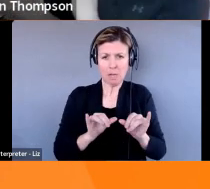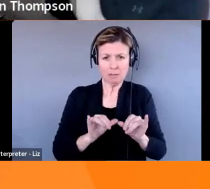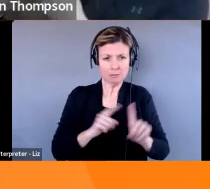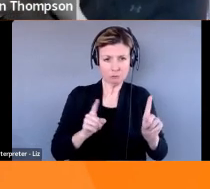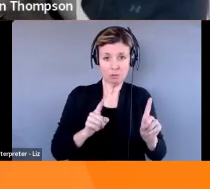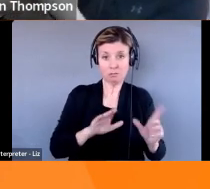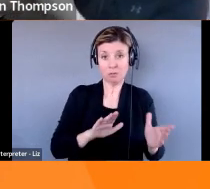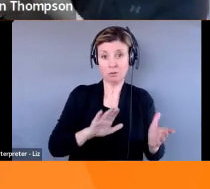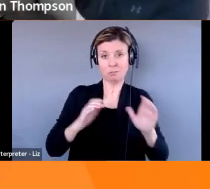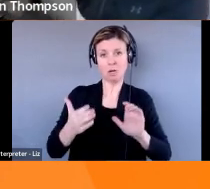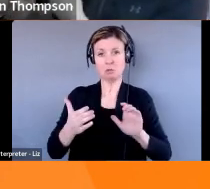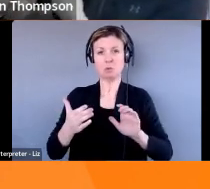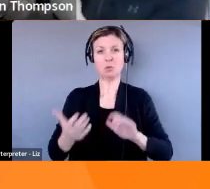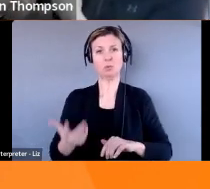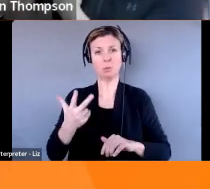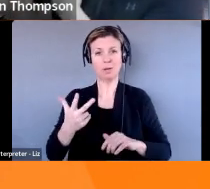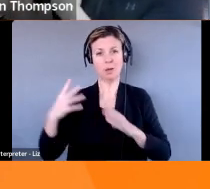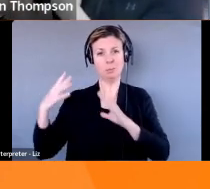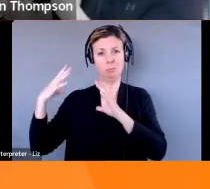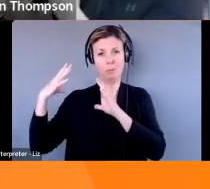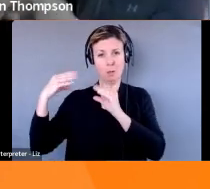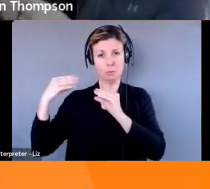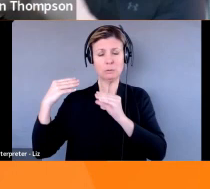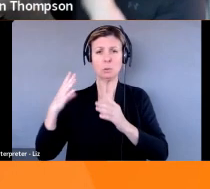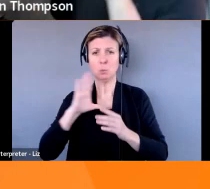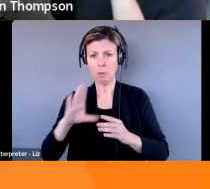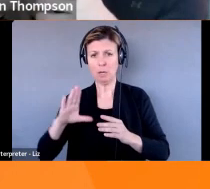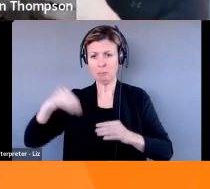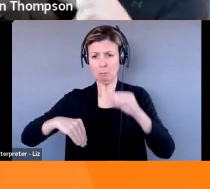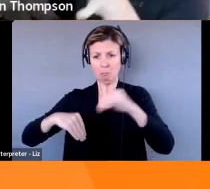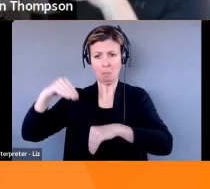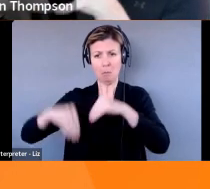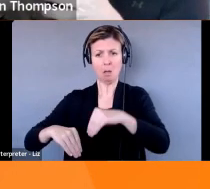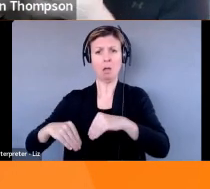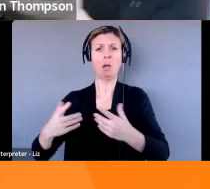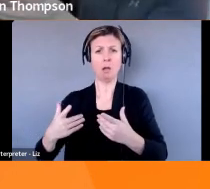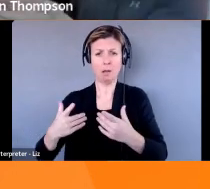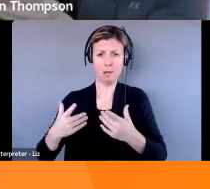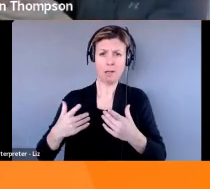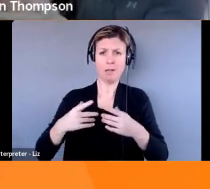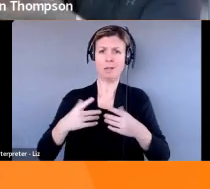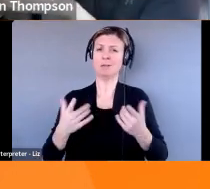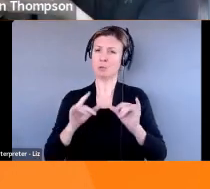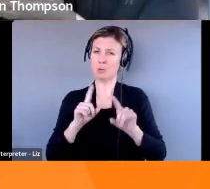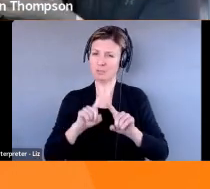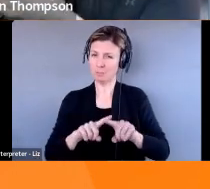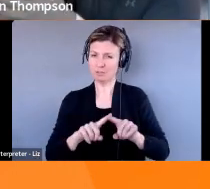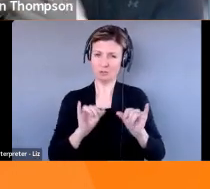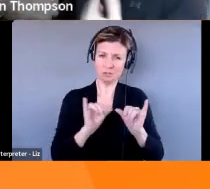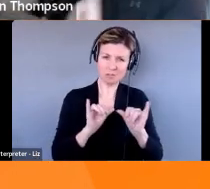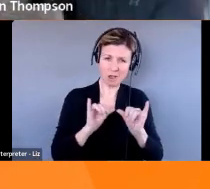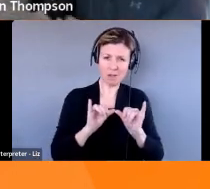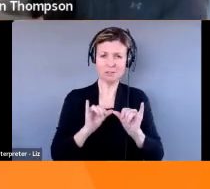to anything that Canada Post or FedEx would use if you were shipping products. It's really all about the size and weight of the product, and most of the